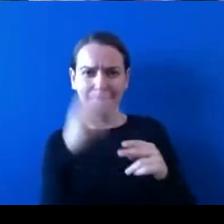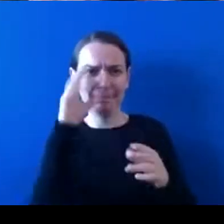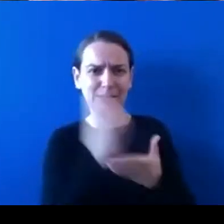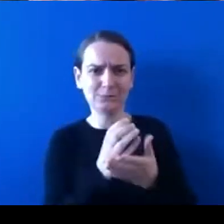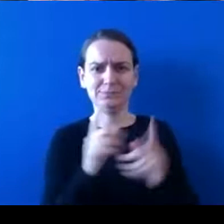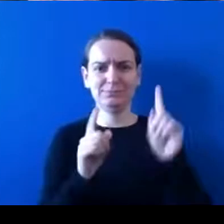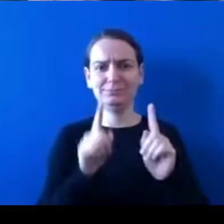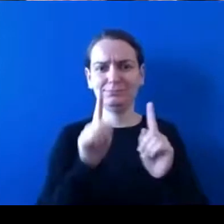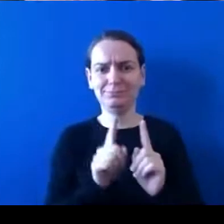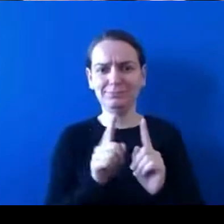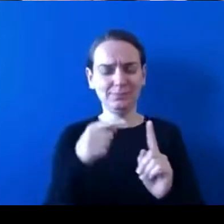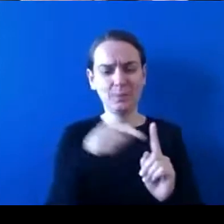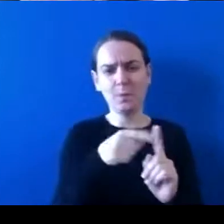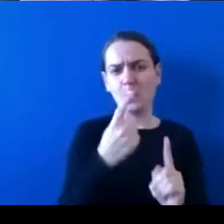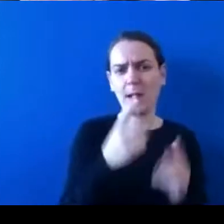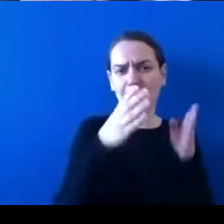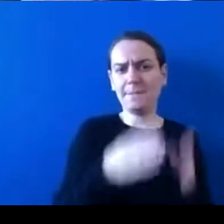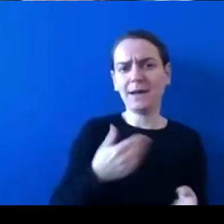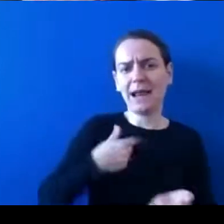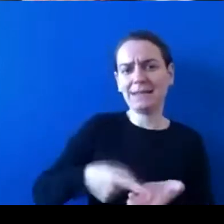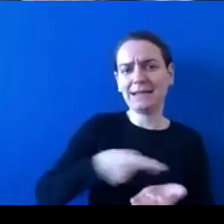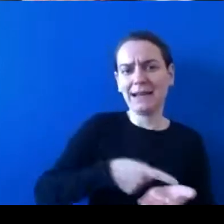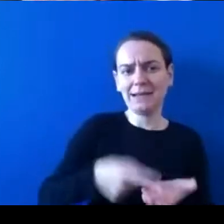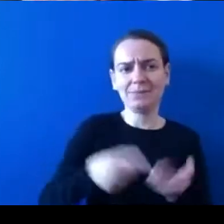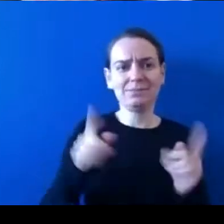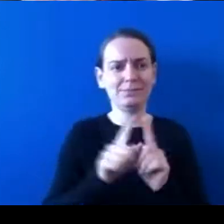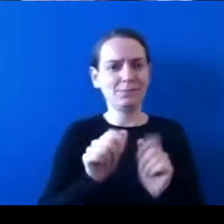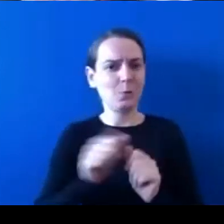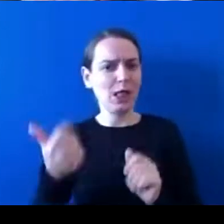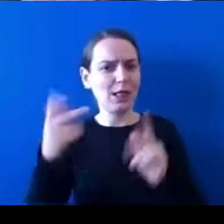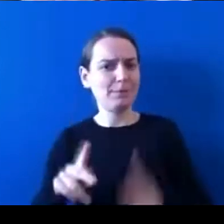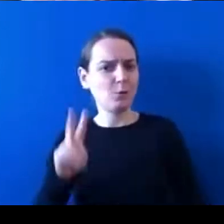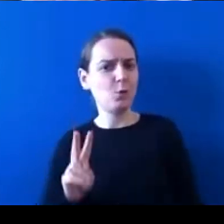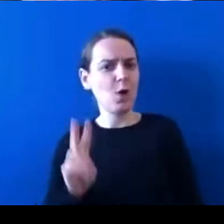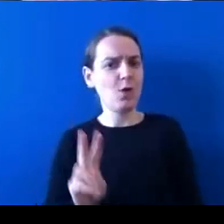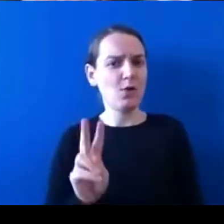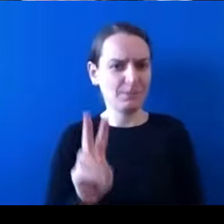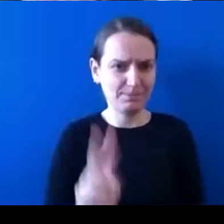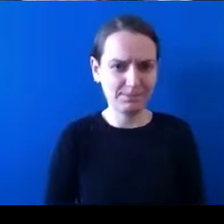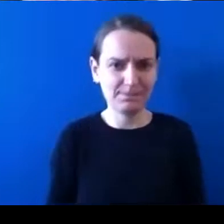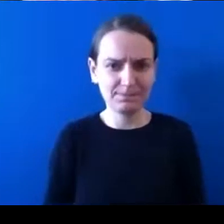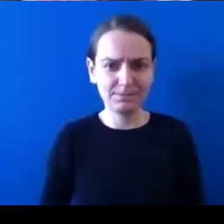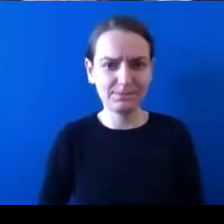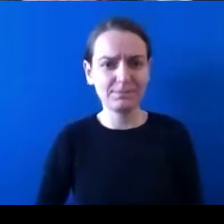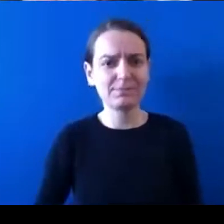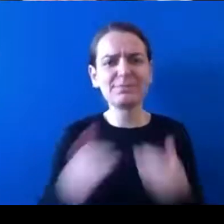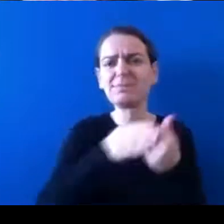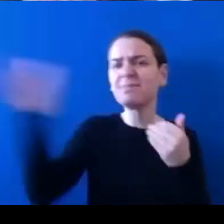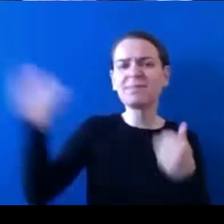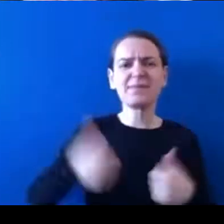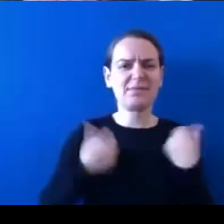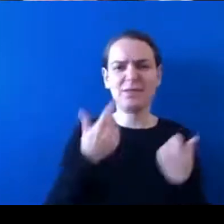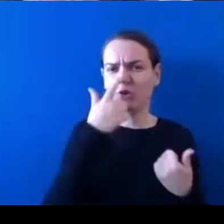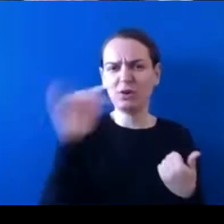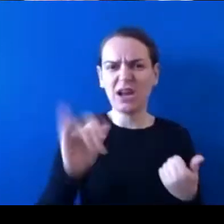moving, you are using O&M skills. So with that, you have to know what your long cane training